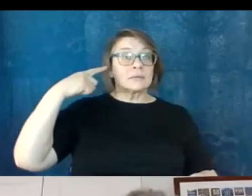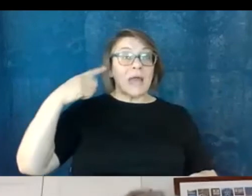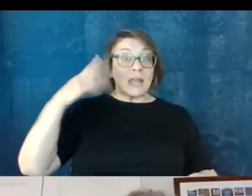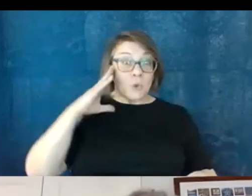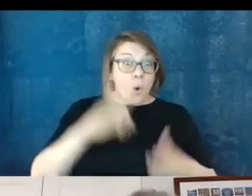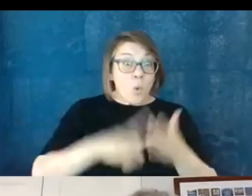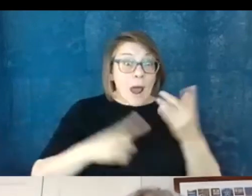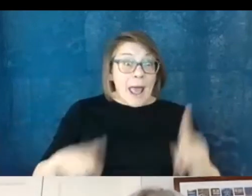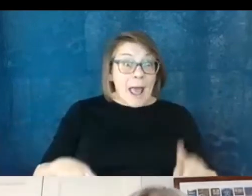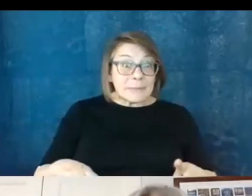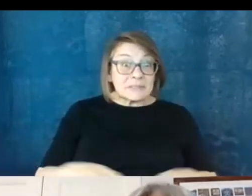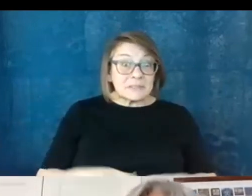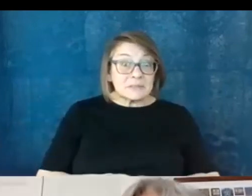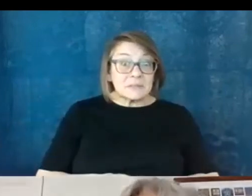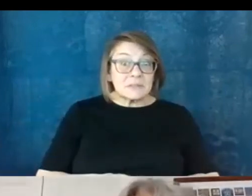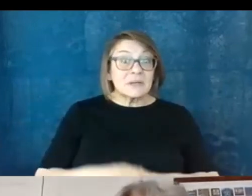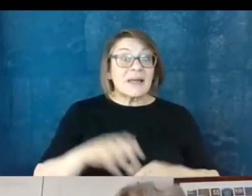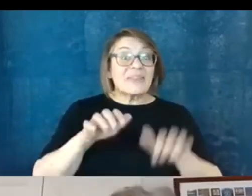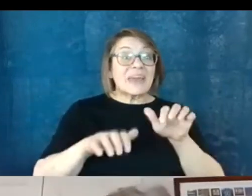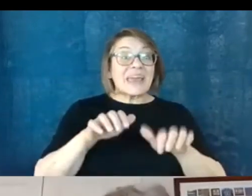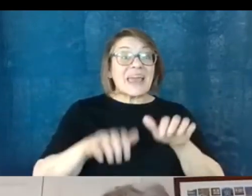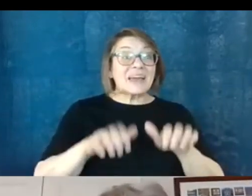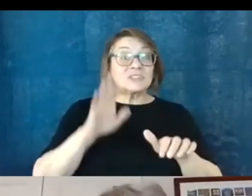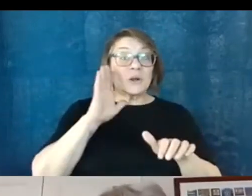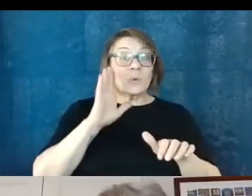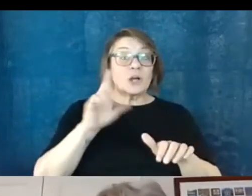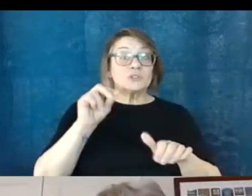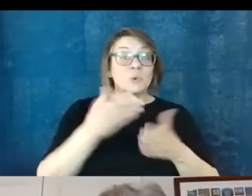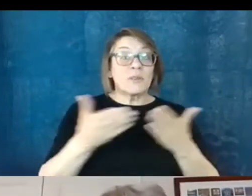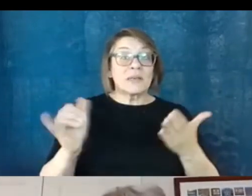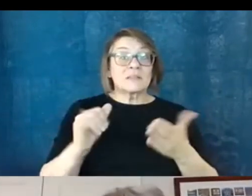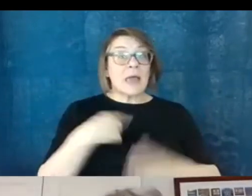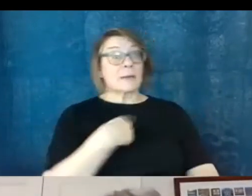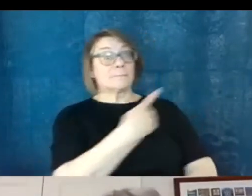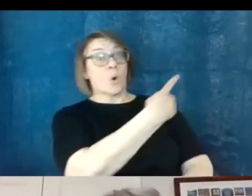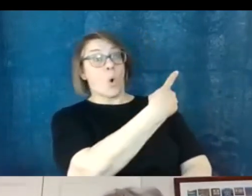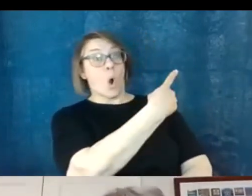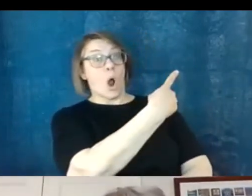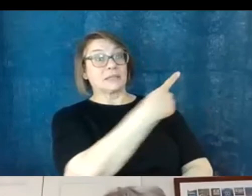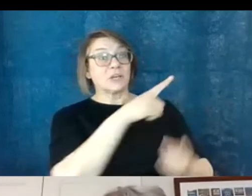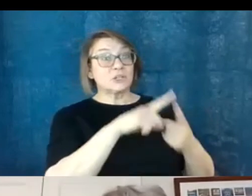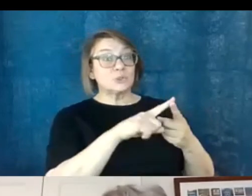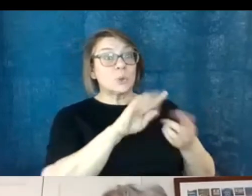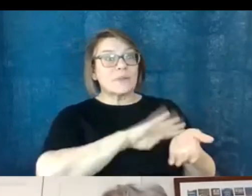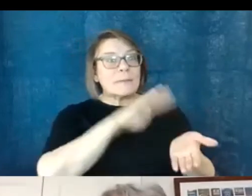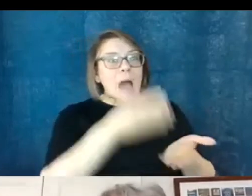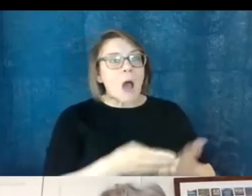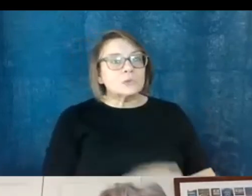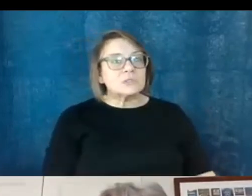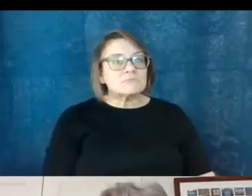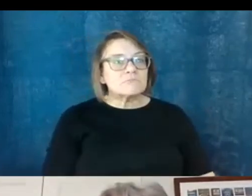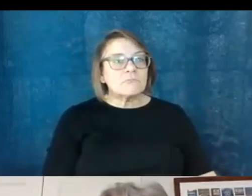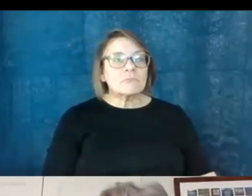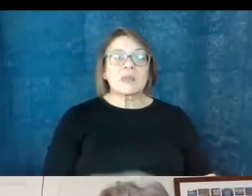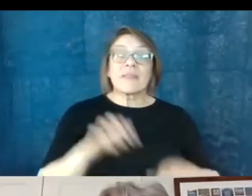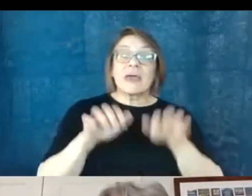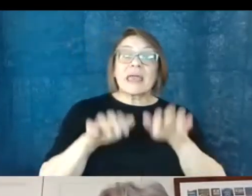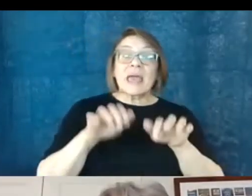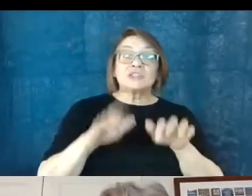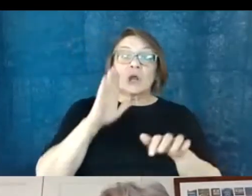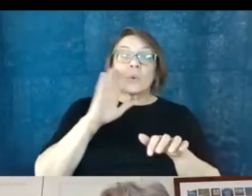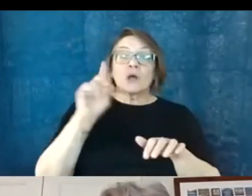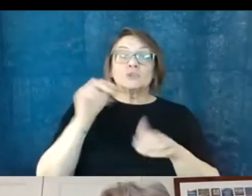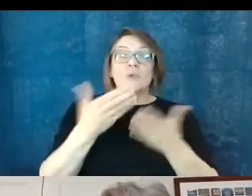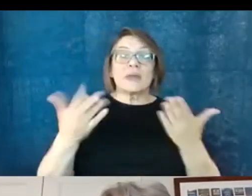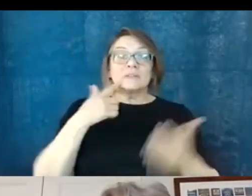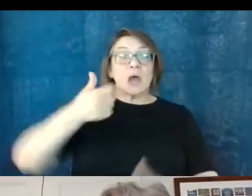happens? The cashier will do things like point to the amount. The cashier will do things like give